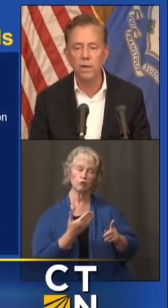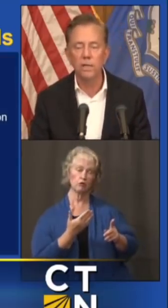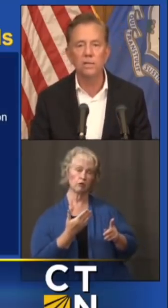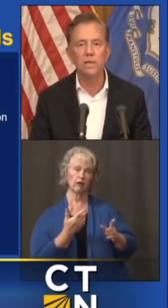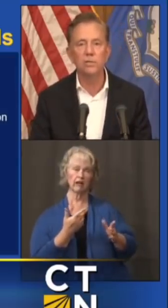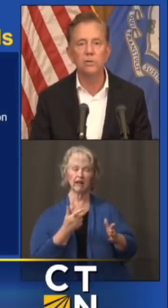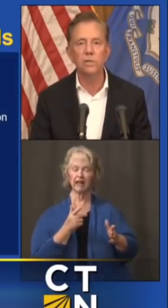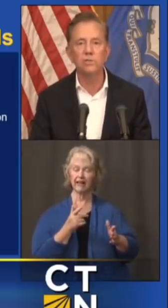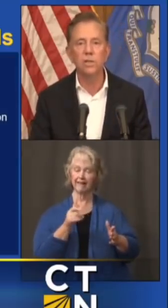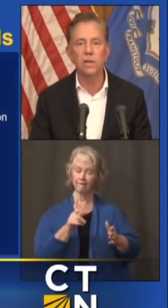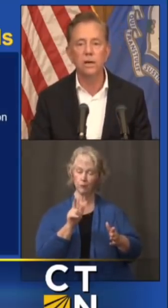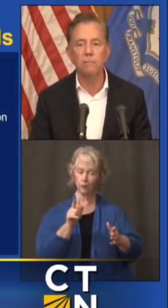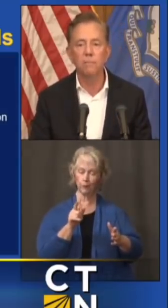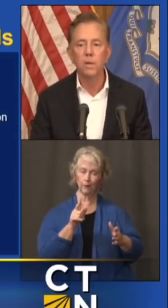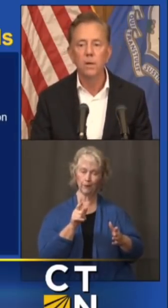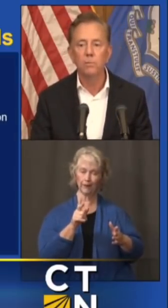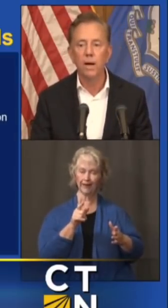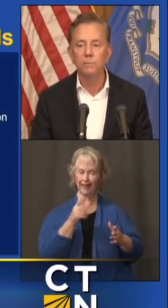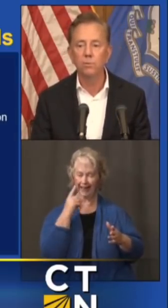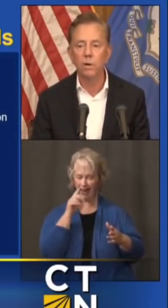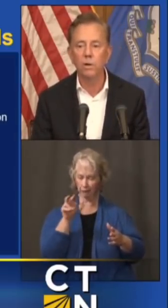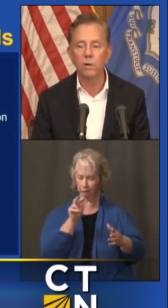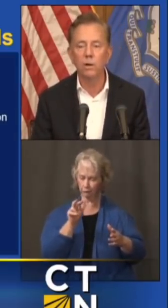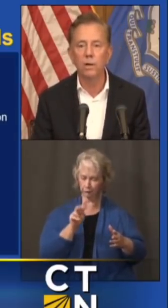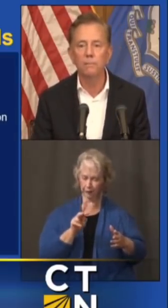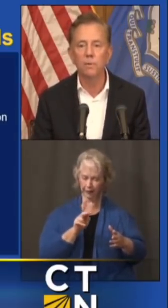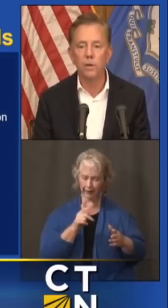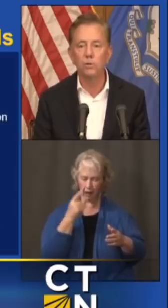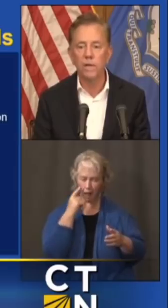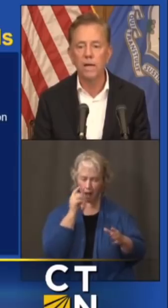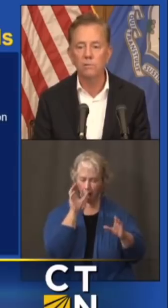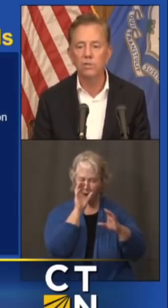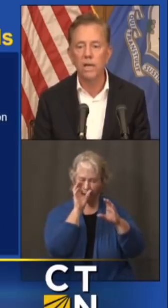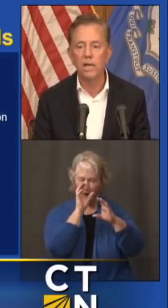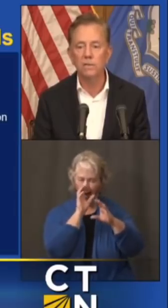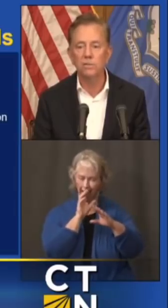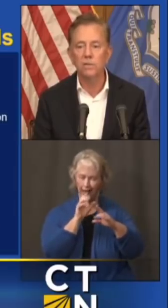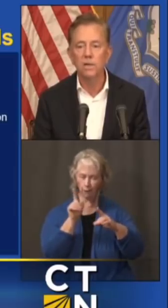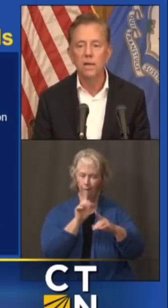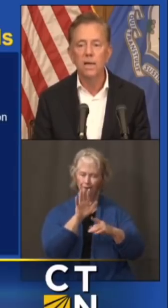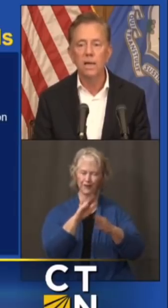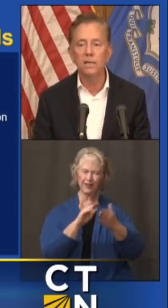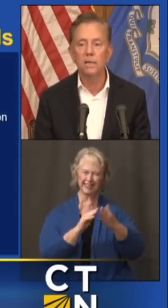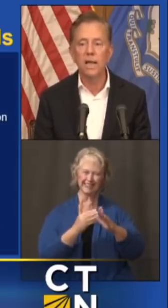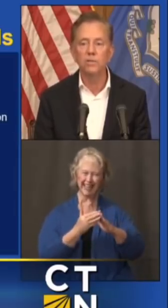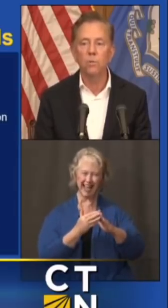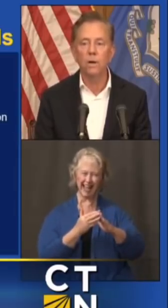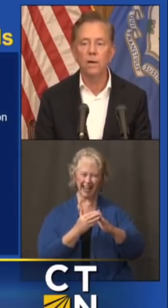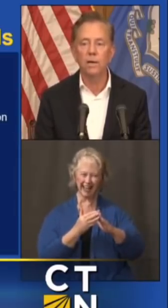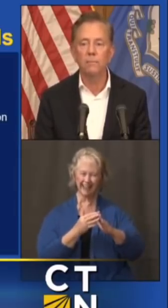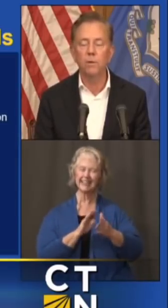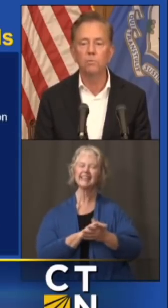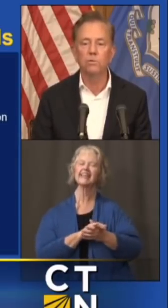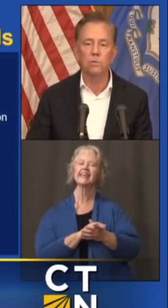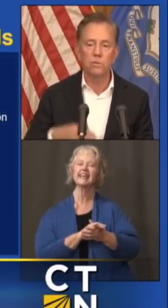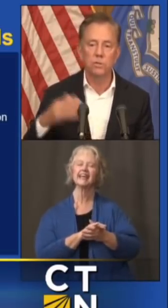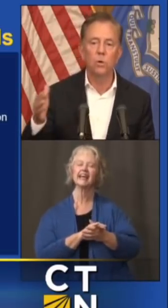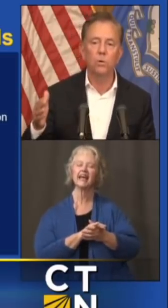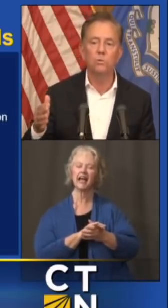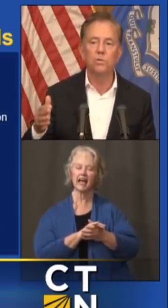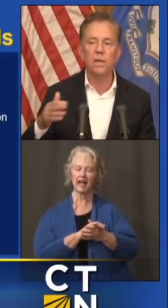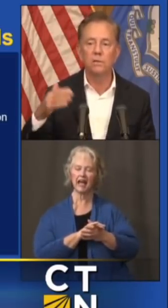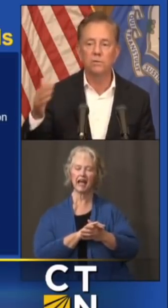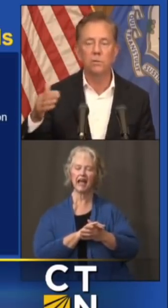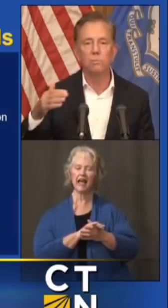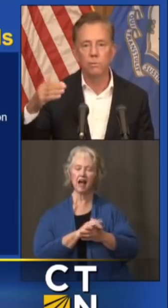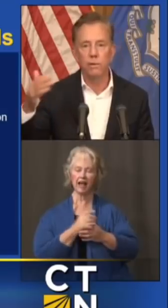a reading test, you can see perhaps where your town stands. And that's why all